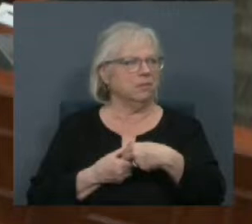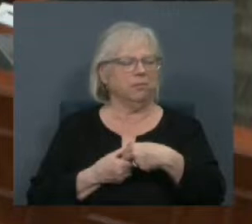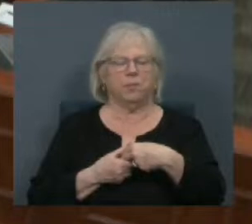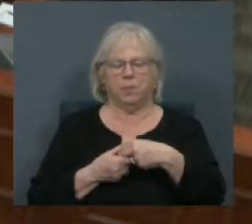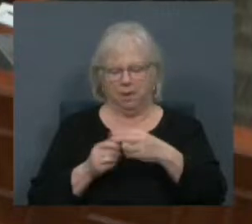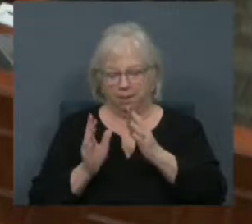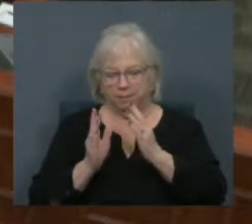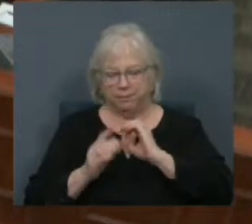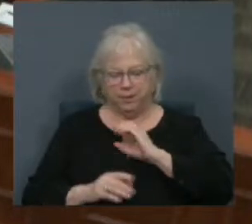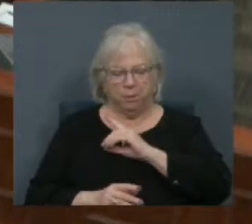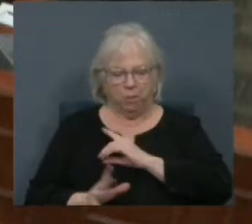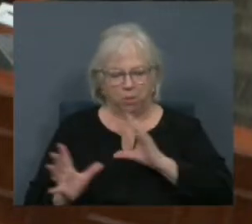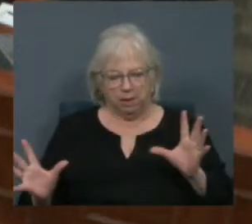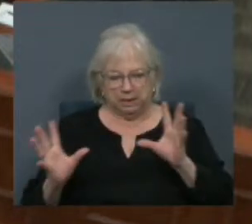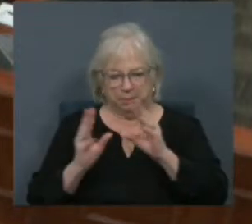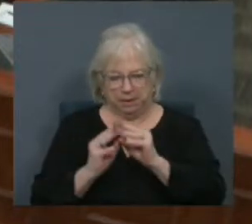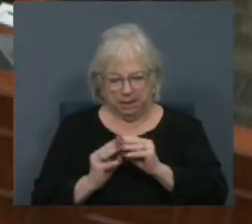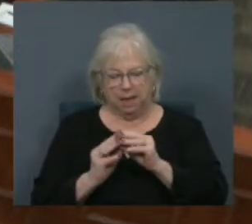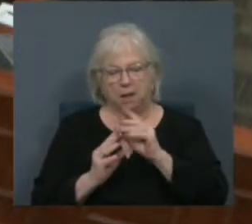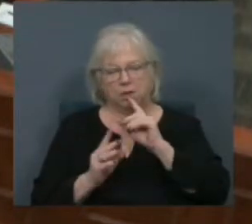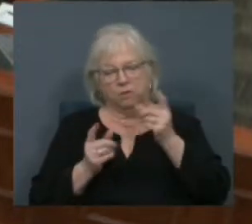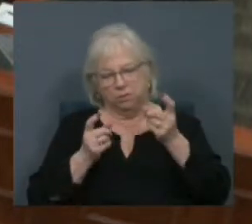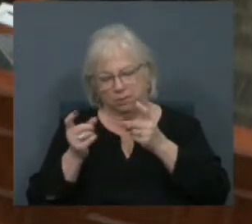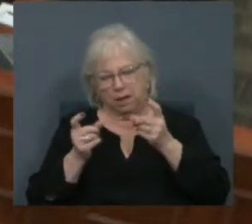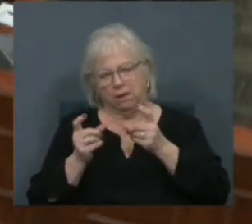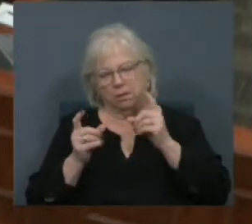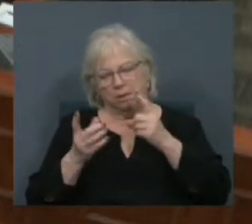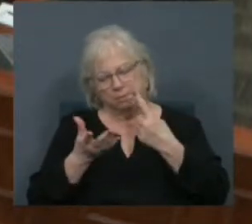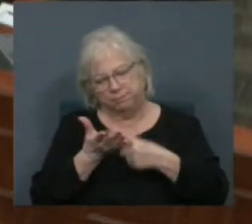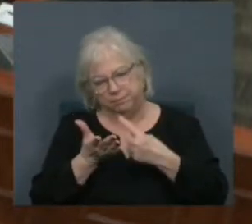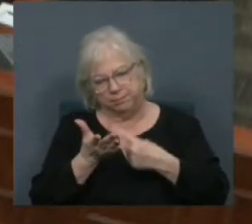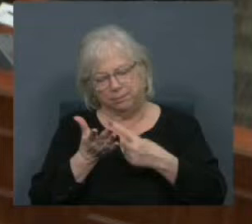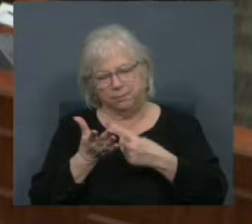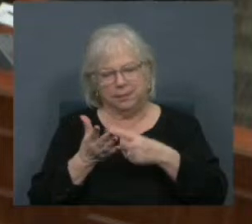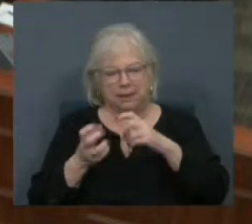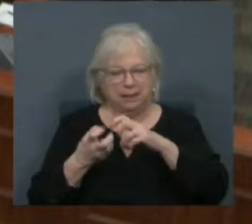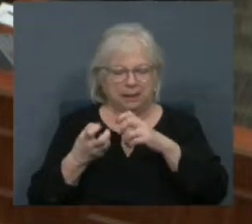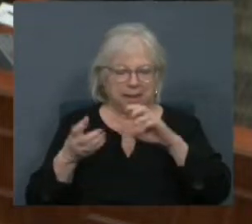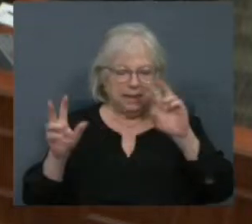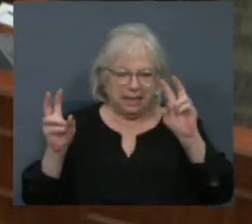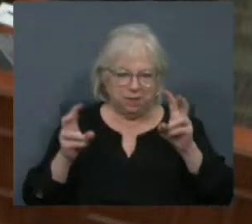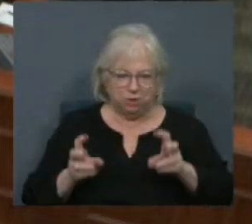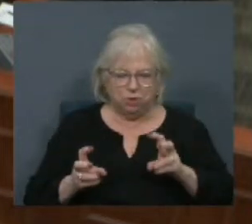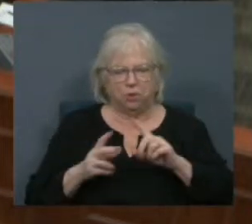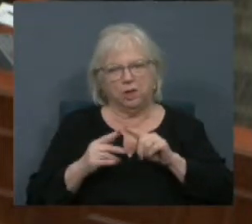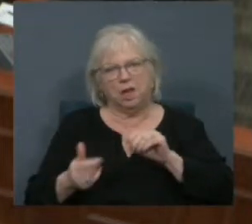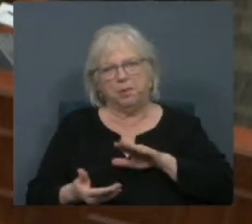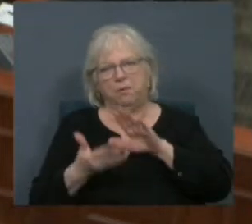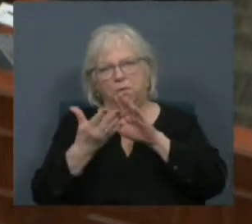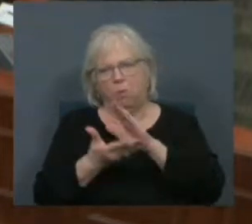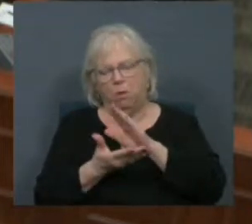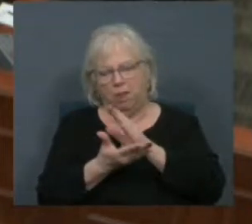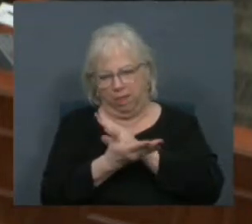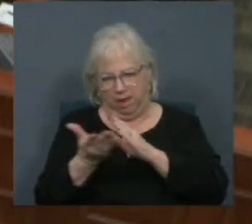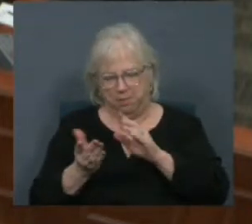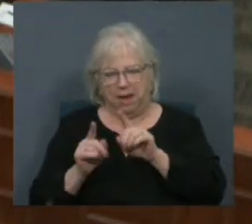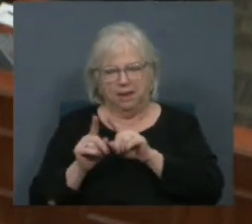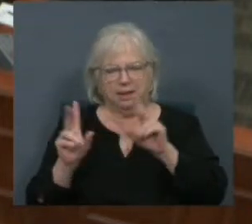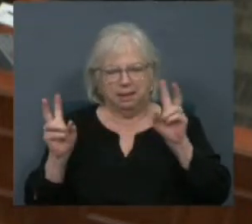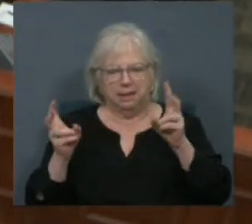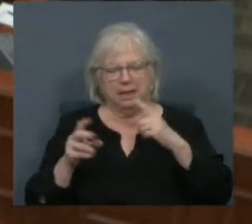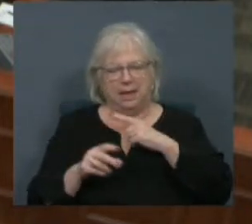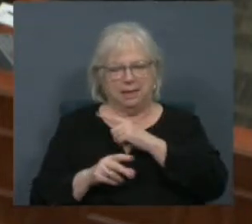The board has come together tonight to deal with issues that come before them as the legislative body of the